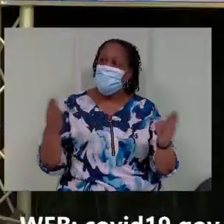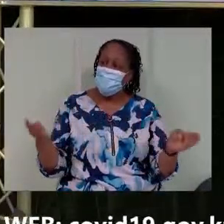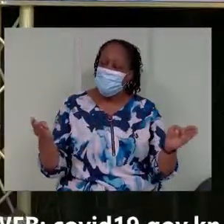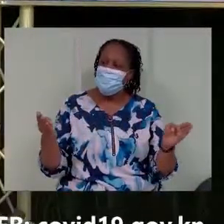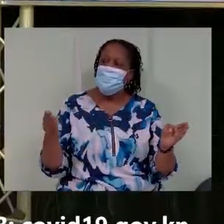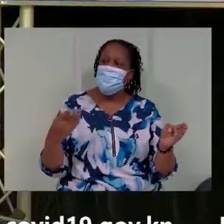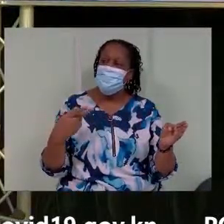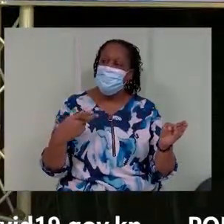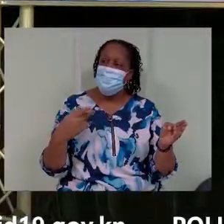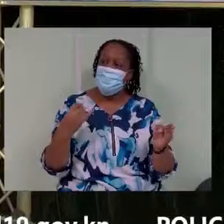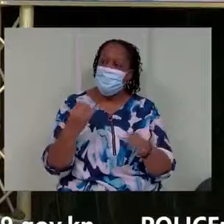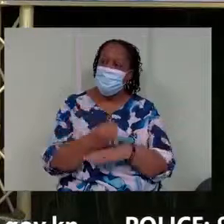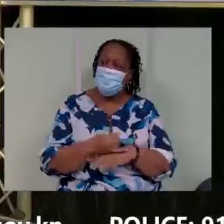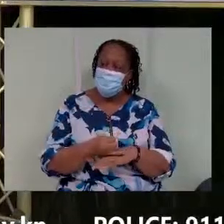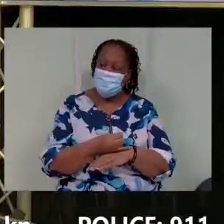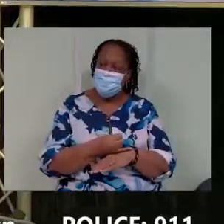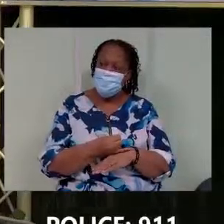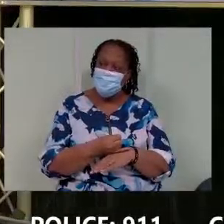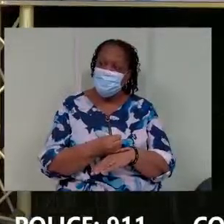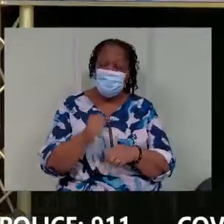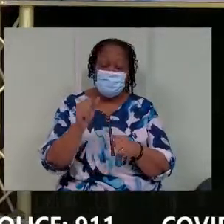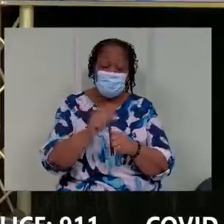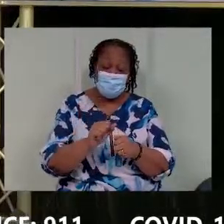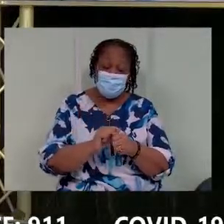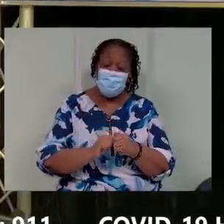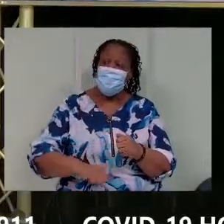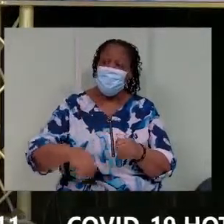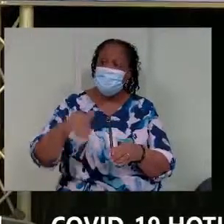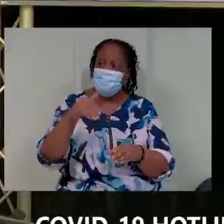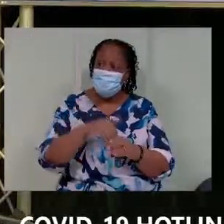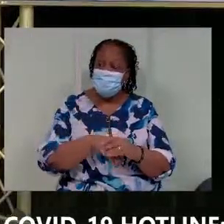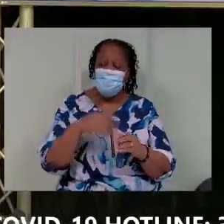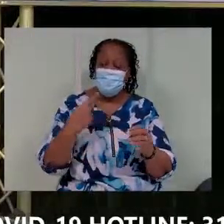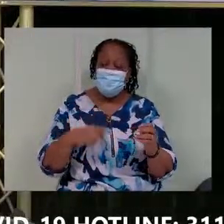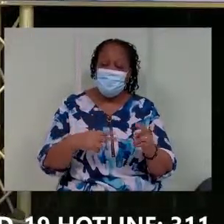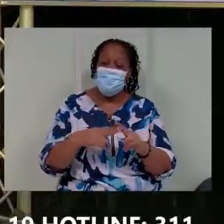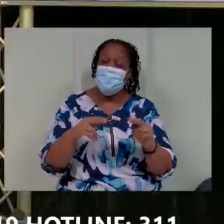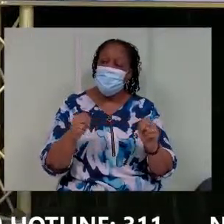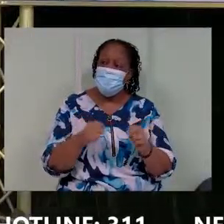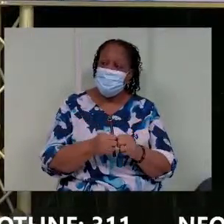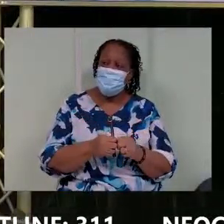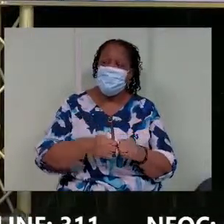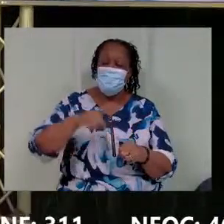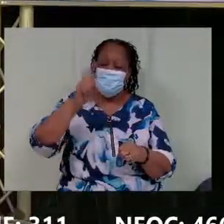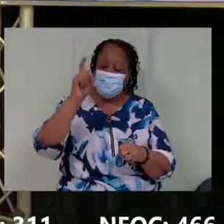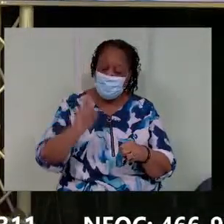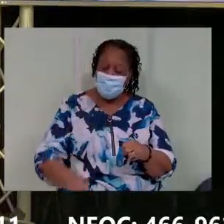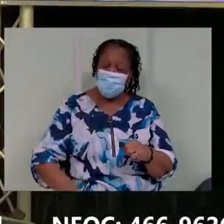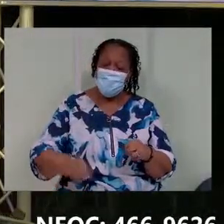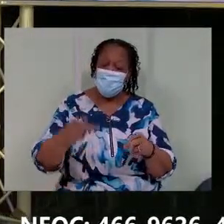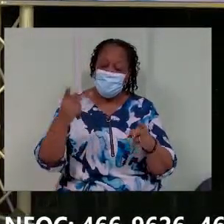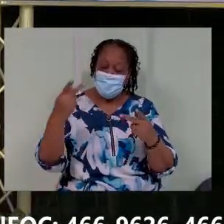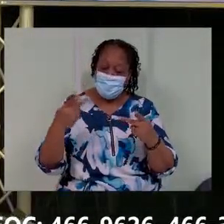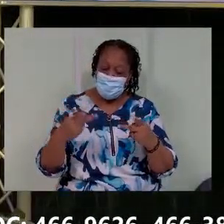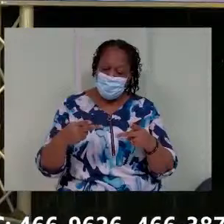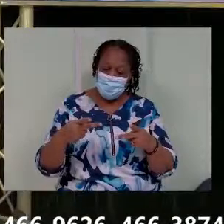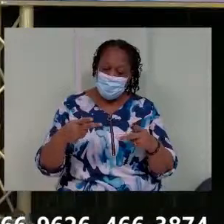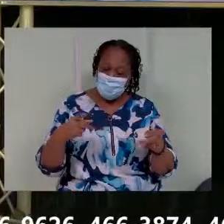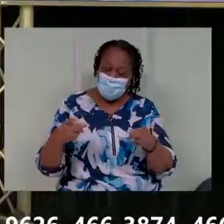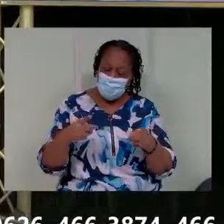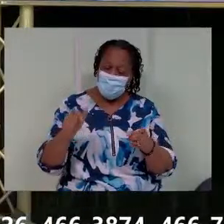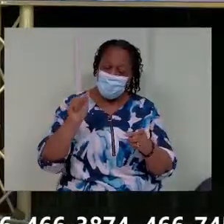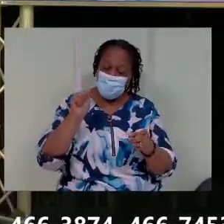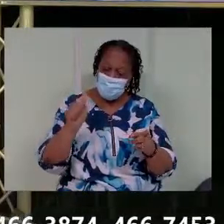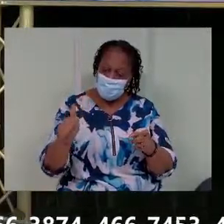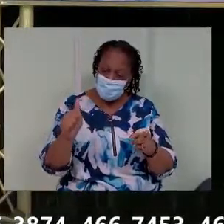every citizen, everybody in St. Kitts and Nevis has a part to play as we prepare to open our borders.